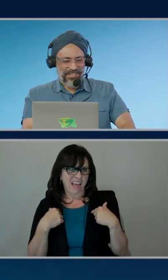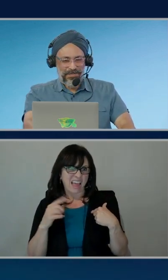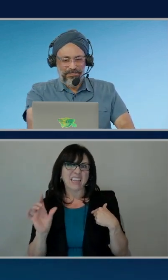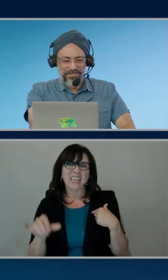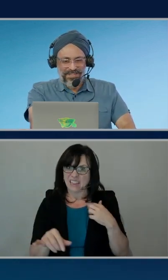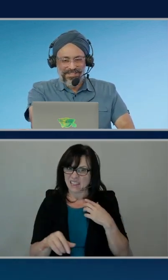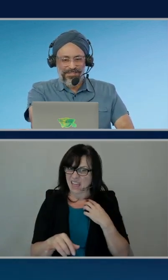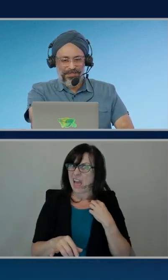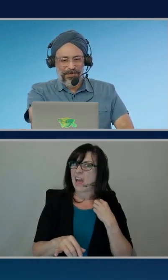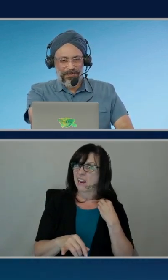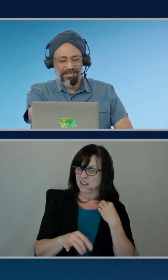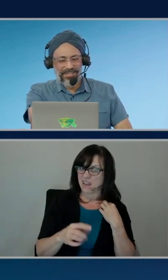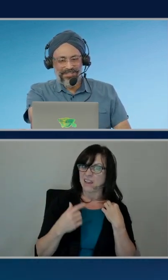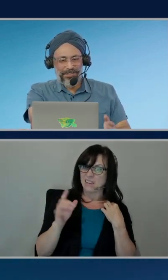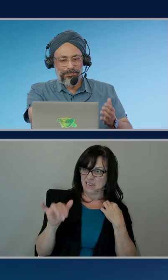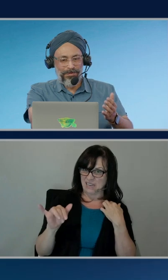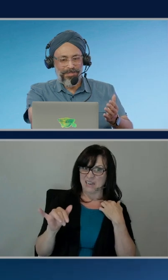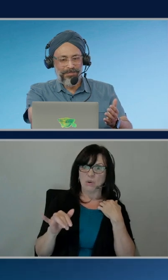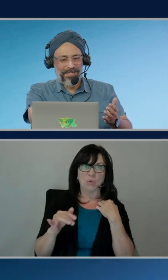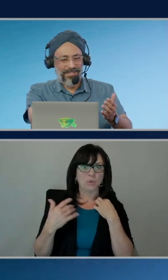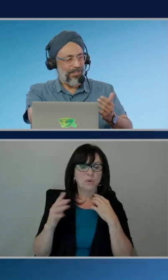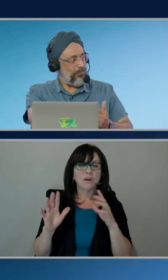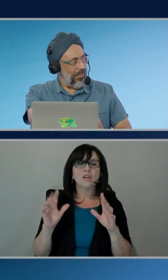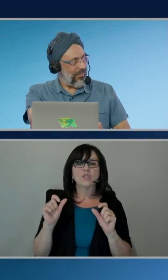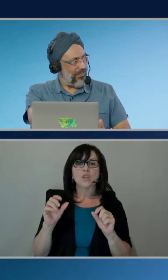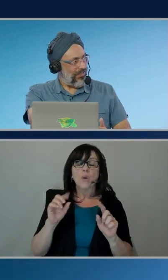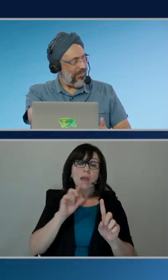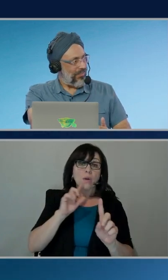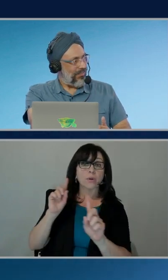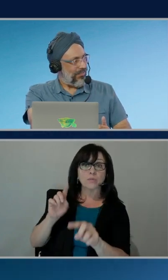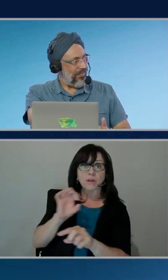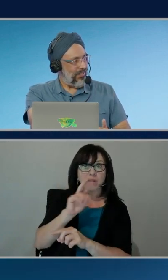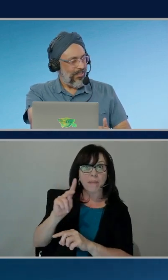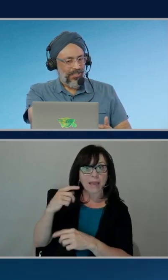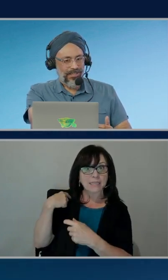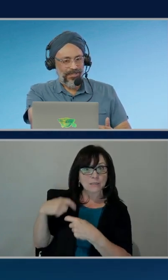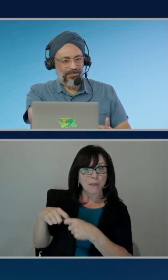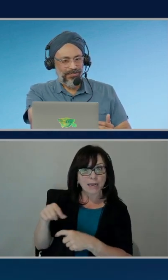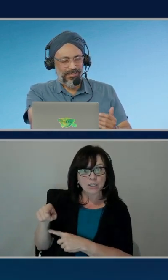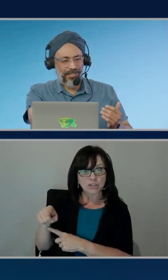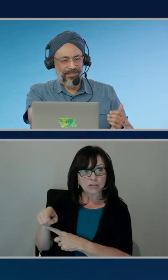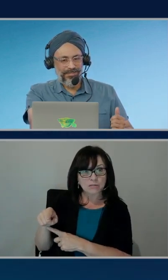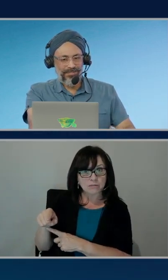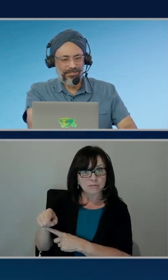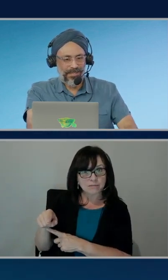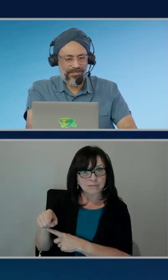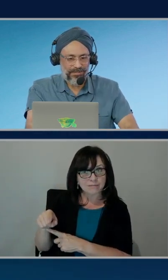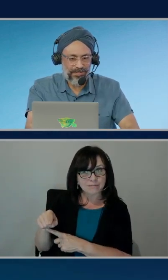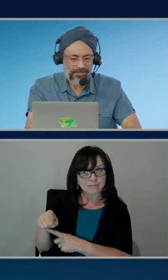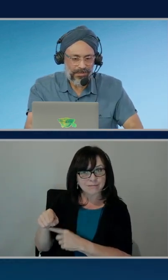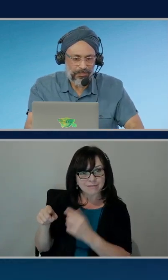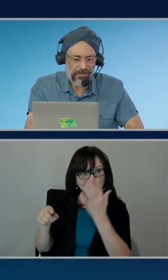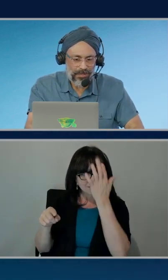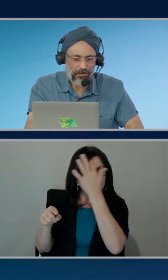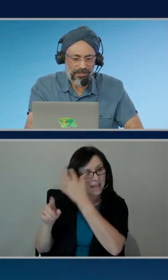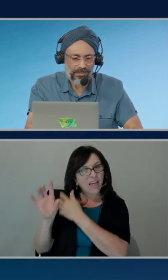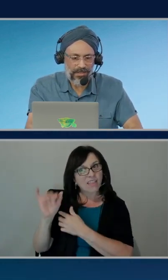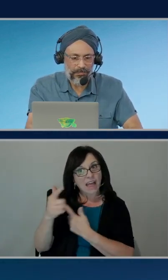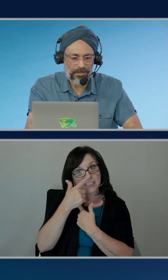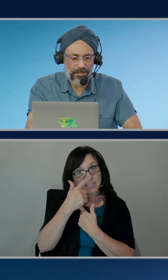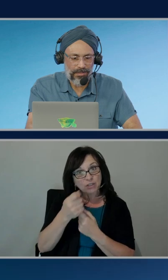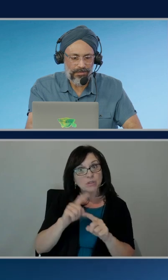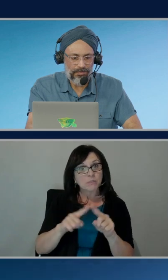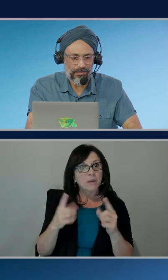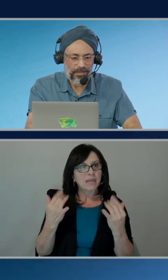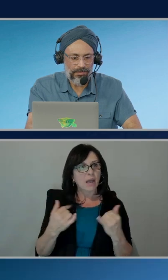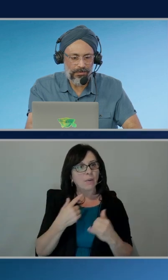Right? Ooh. So it responded back in Spanish. Yep. Right? Now, that is interesting. But now I say,